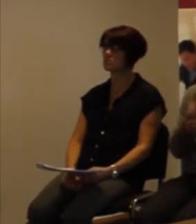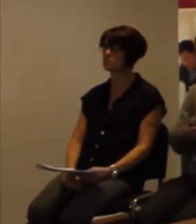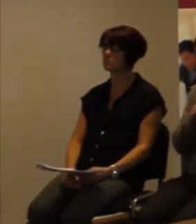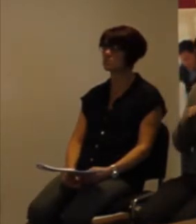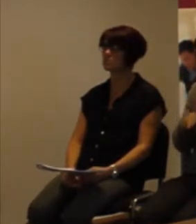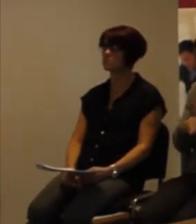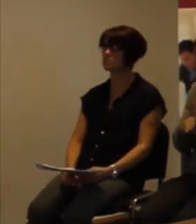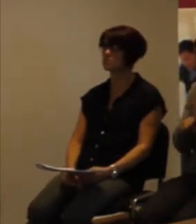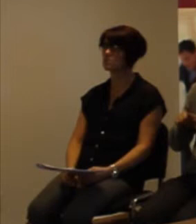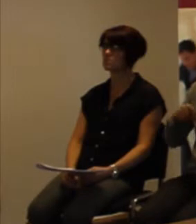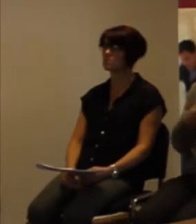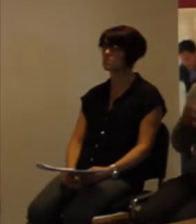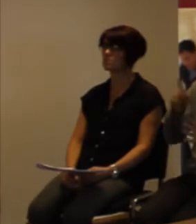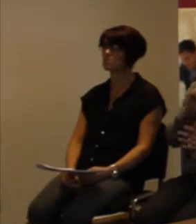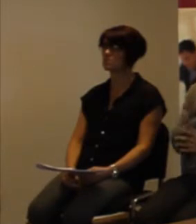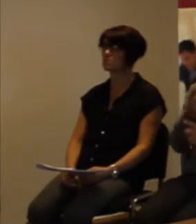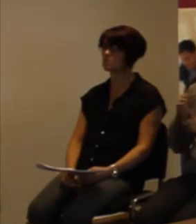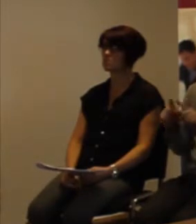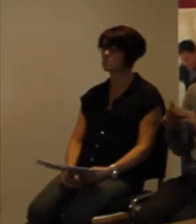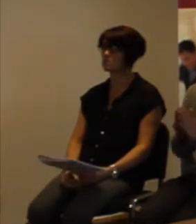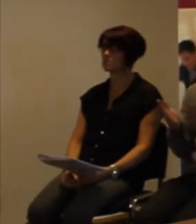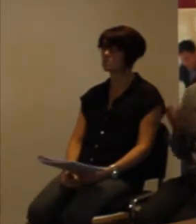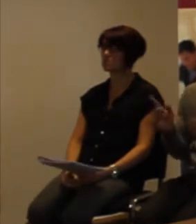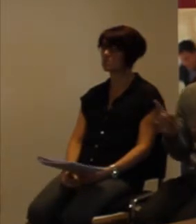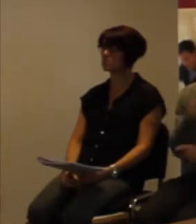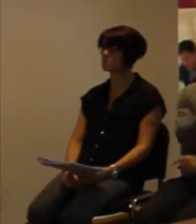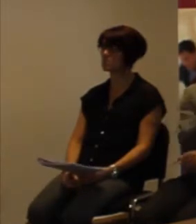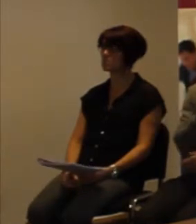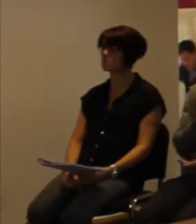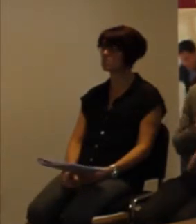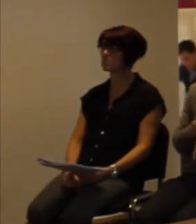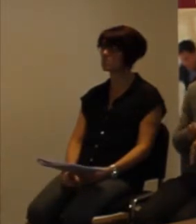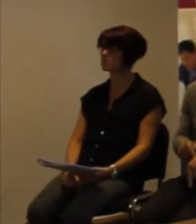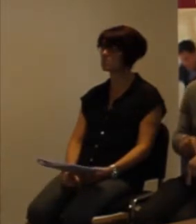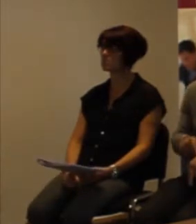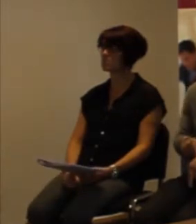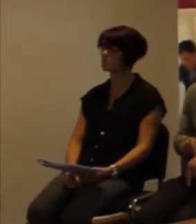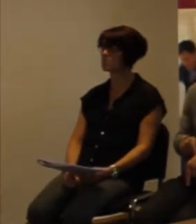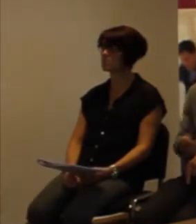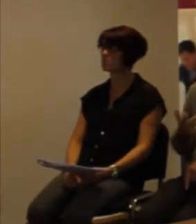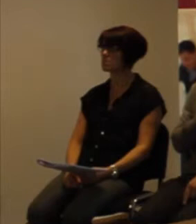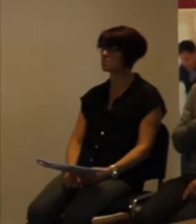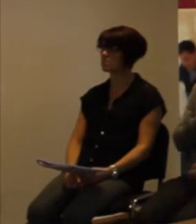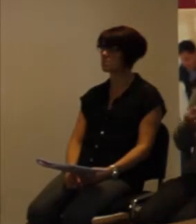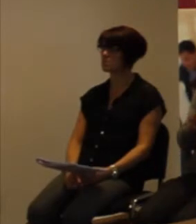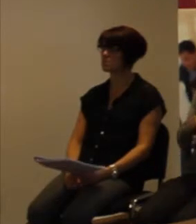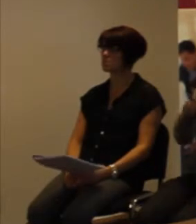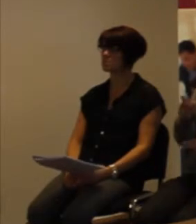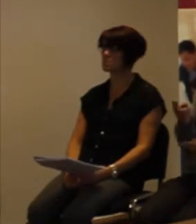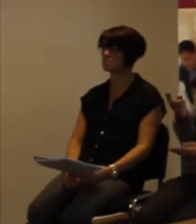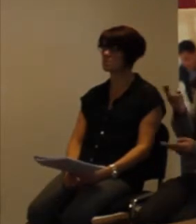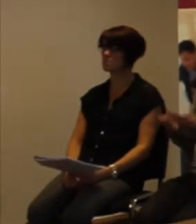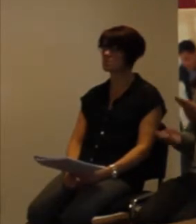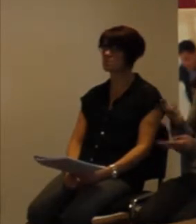Well, again, it depends on how we're applying this. If there's assessment going on and you're